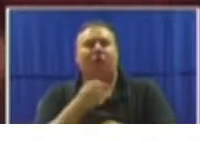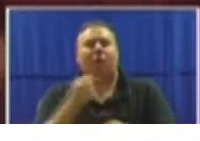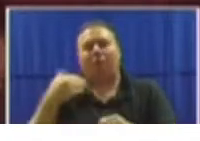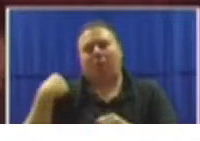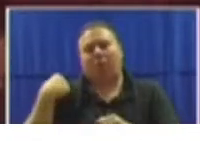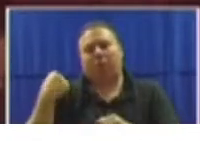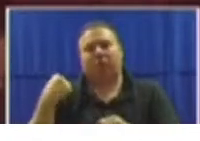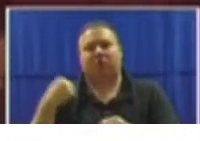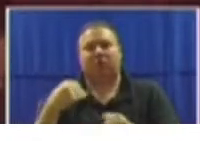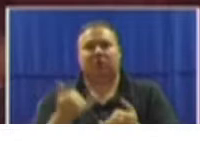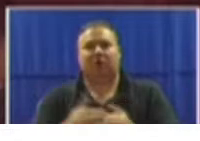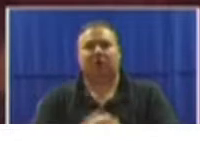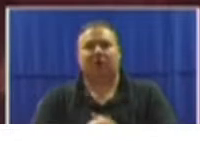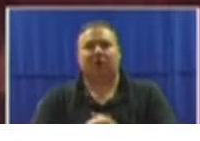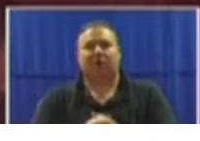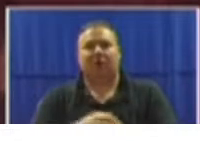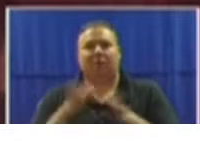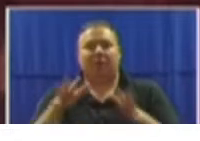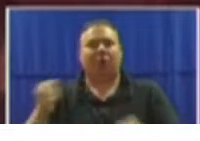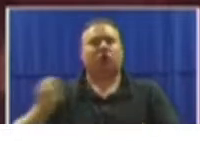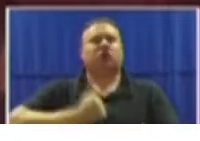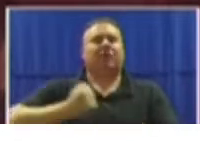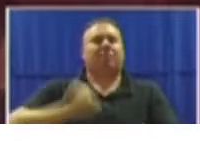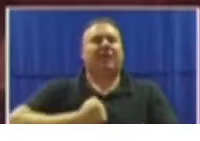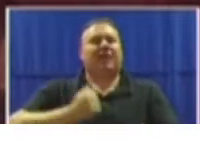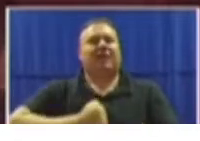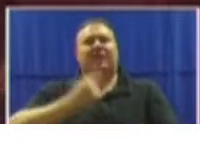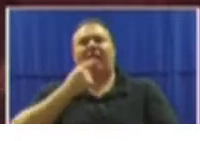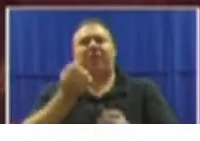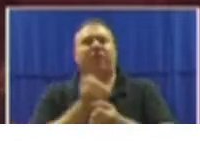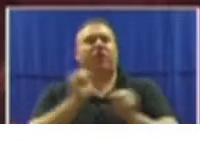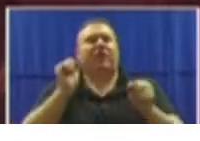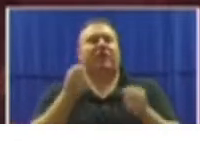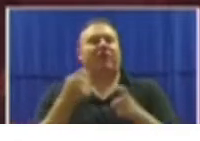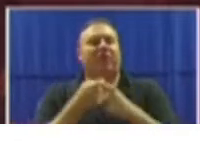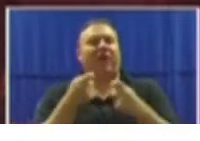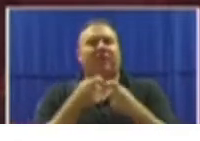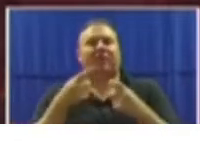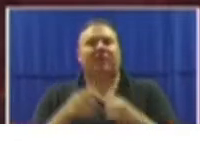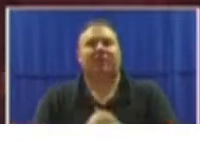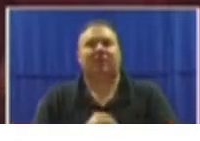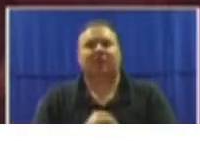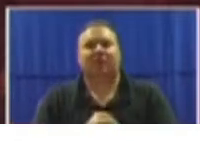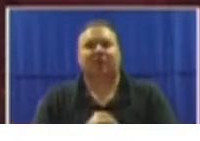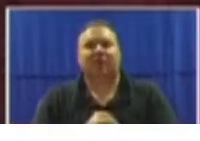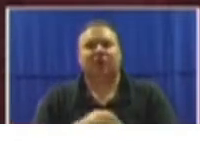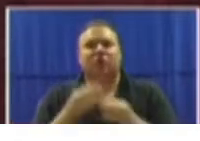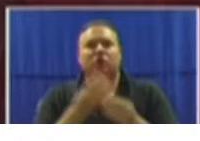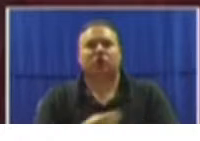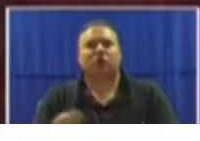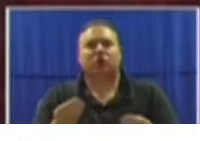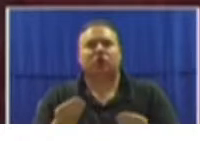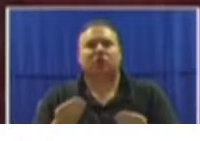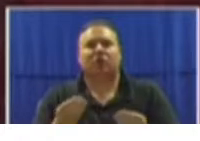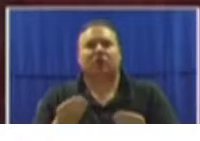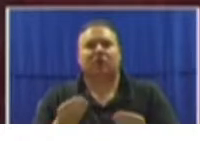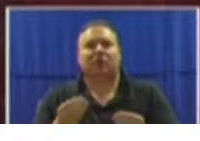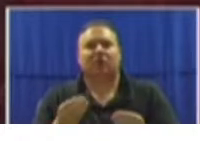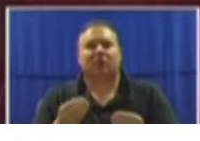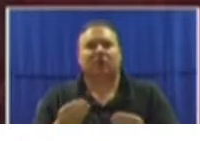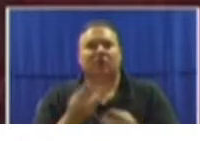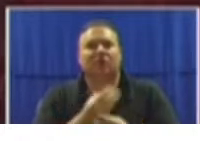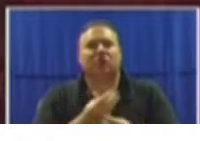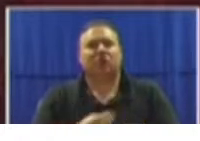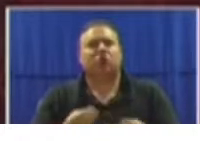chest beating about being freedom fighters, yet children, they miss schooling because they don't have a lousy sanitary